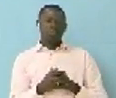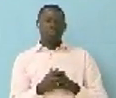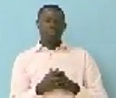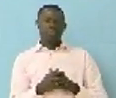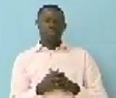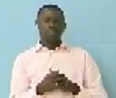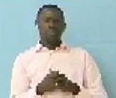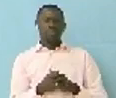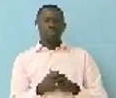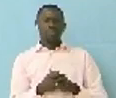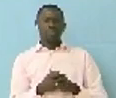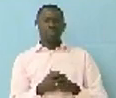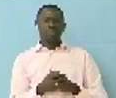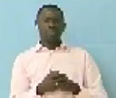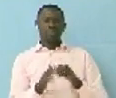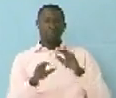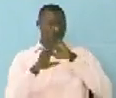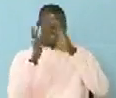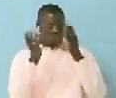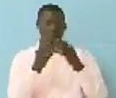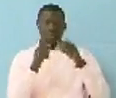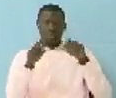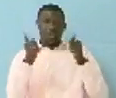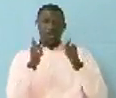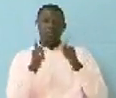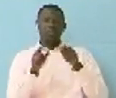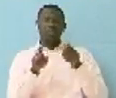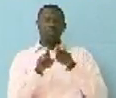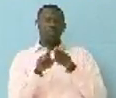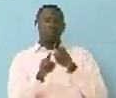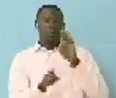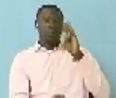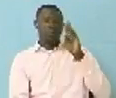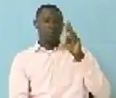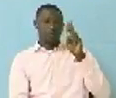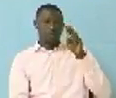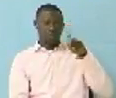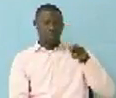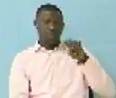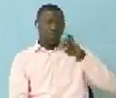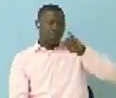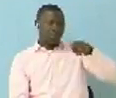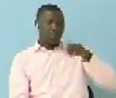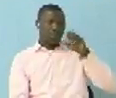It all started with Bunja Dabo, who was initially arrested.